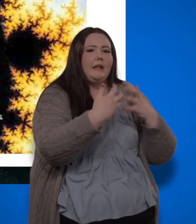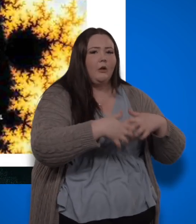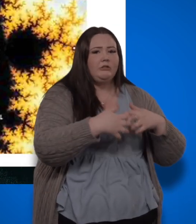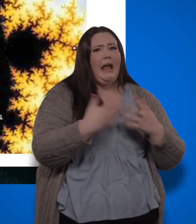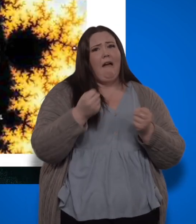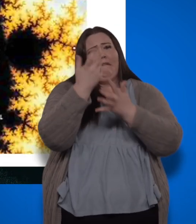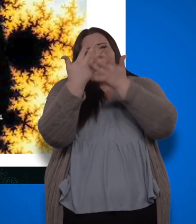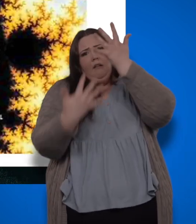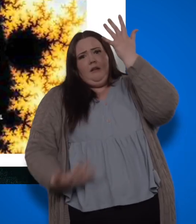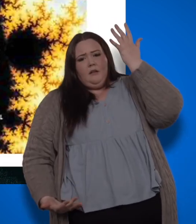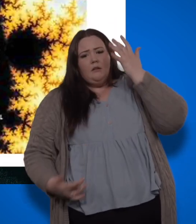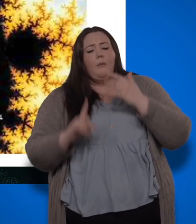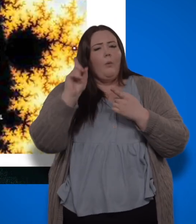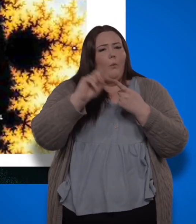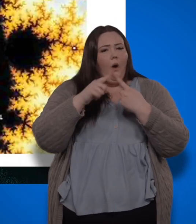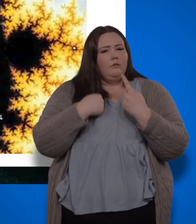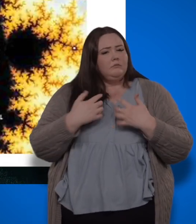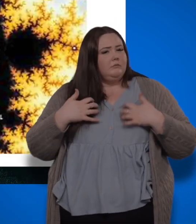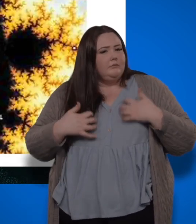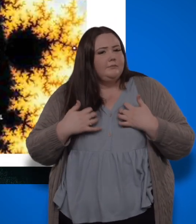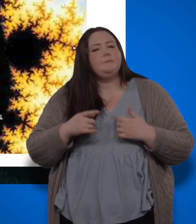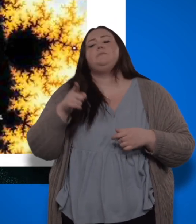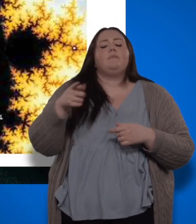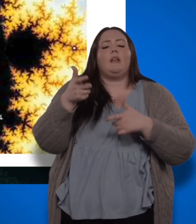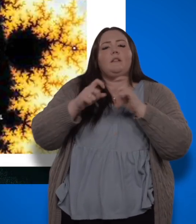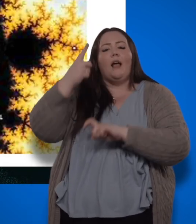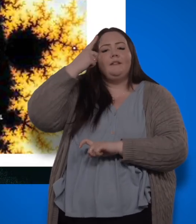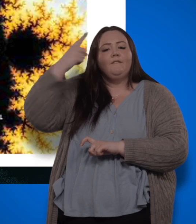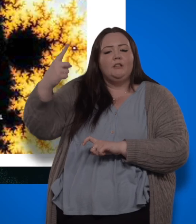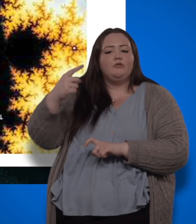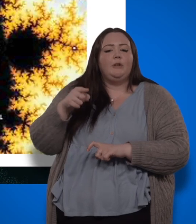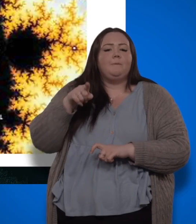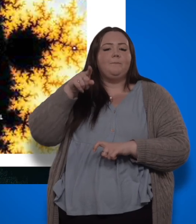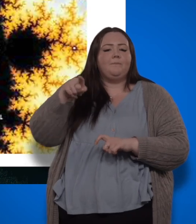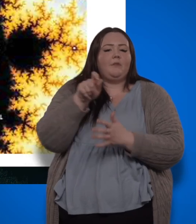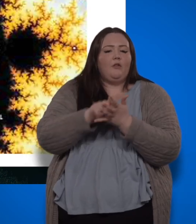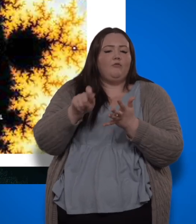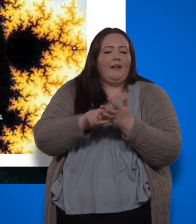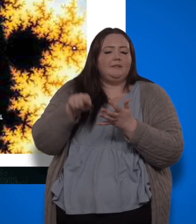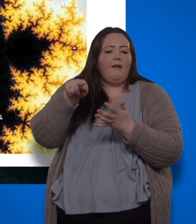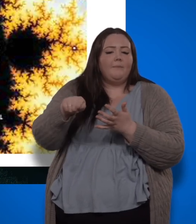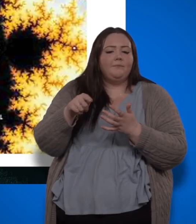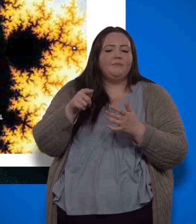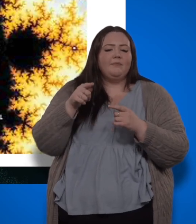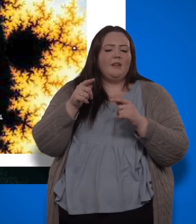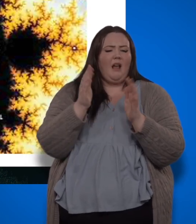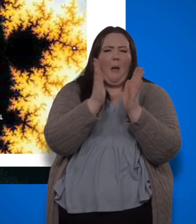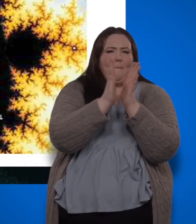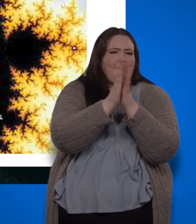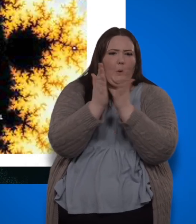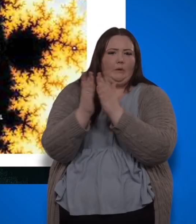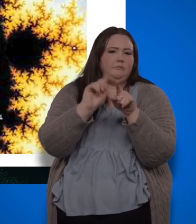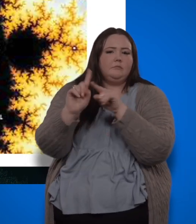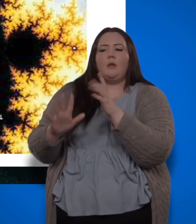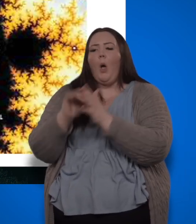all, but just one interesting one is a science fiction writer called Ian Banks. Right, it's a series of novels about the culture. They're